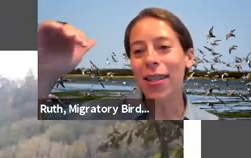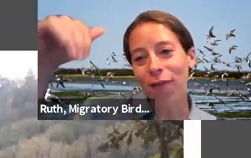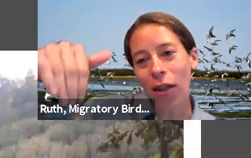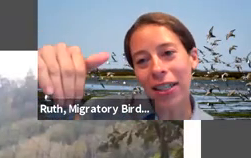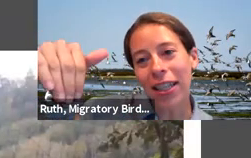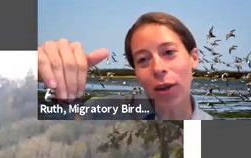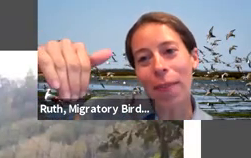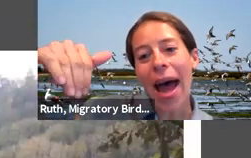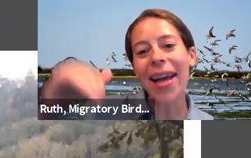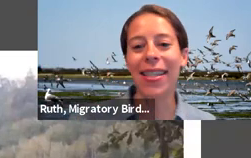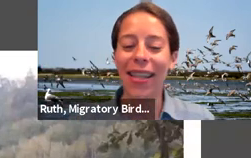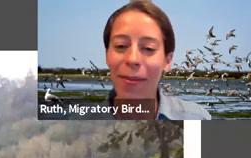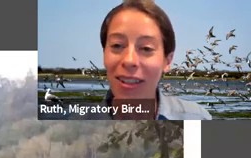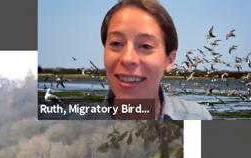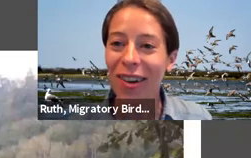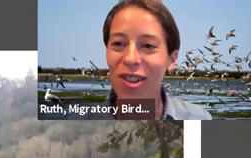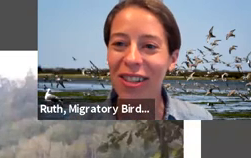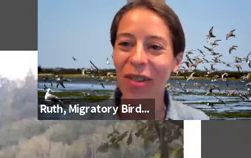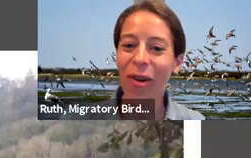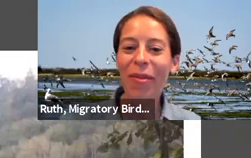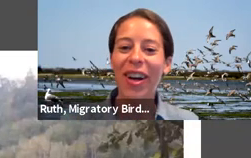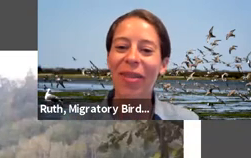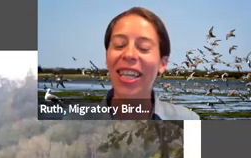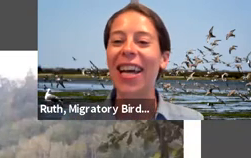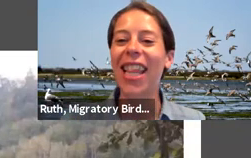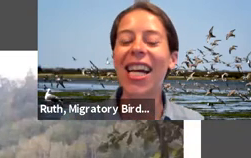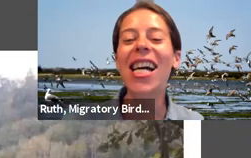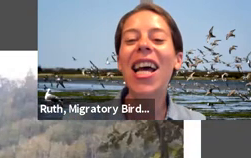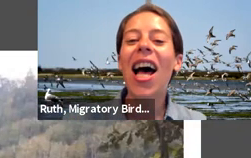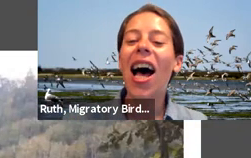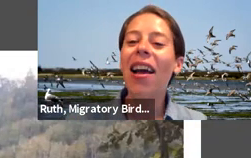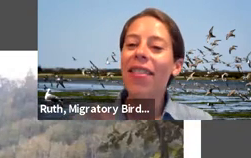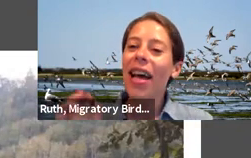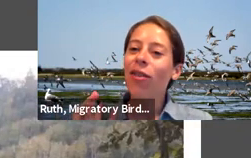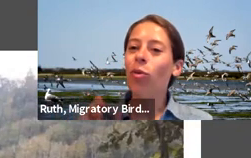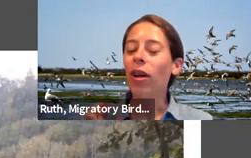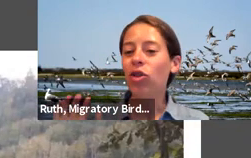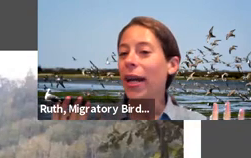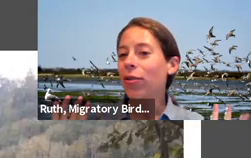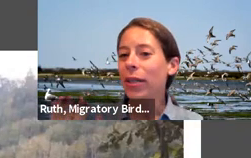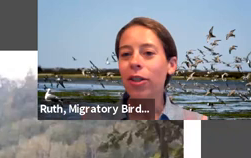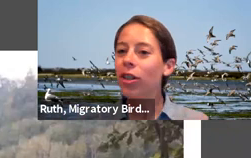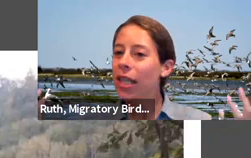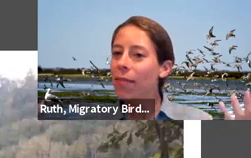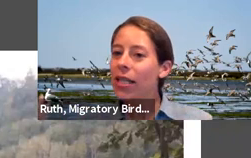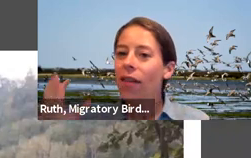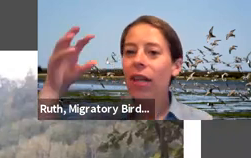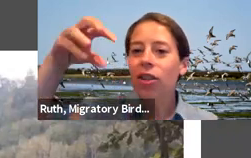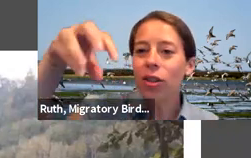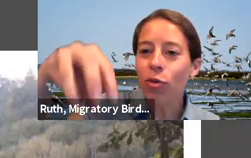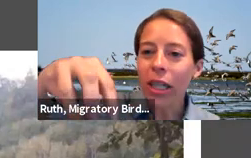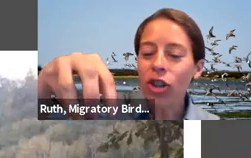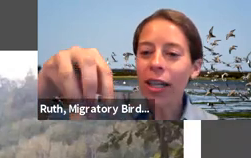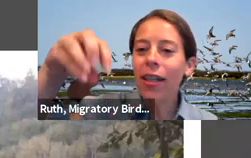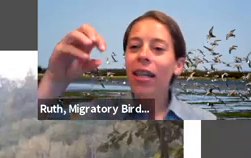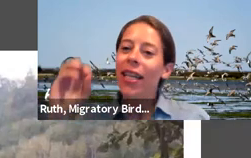those nets, fall into little bags in them, like that golden-winged warbler I'm looking at there. And then trained researchers like myself